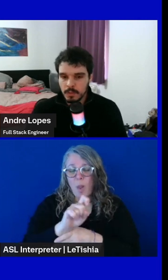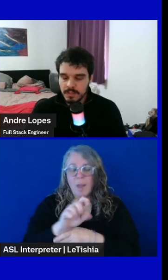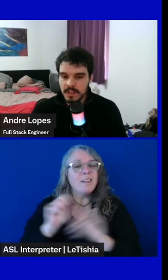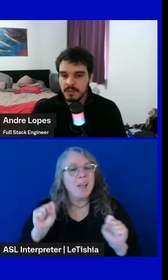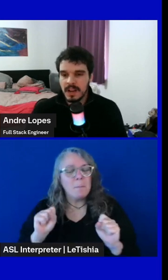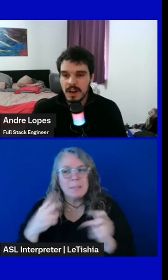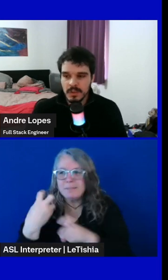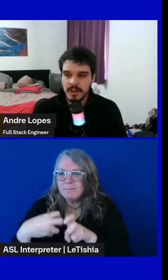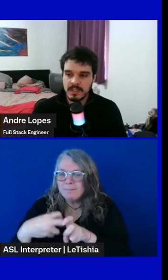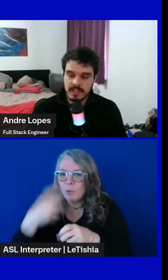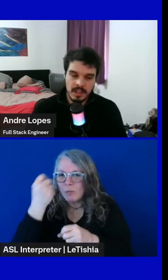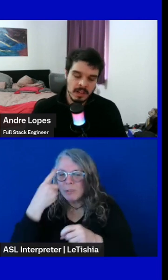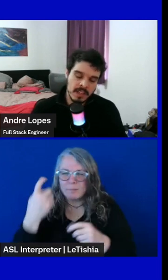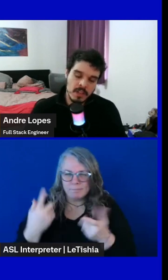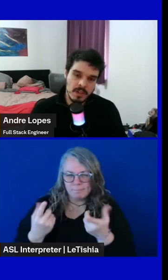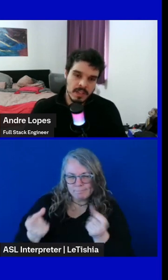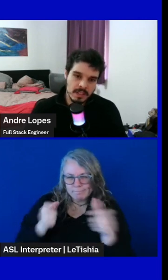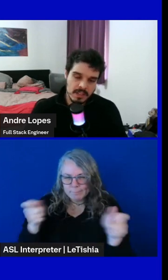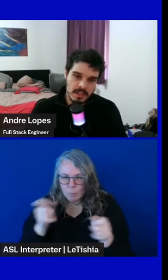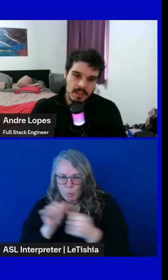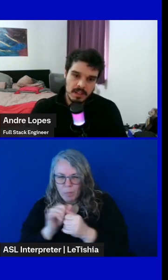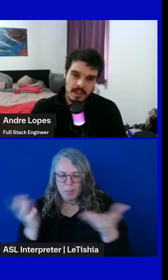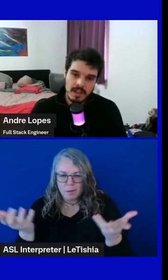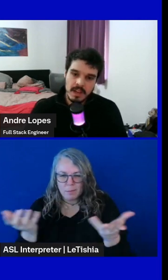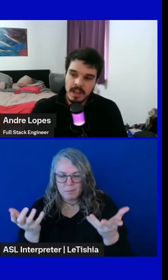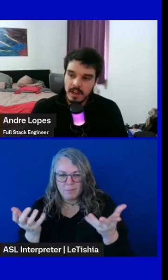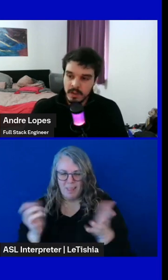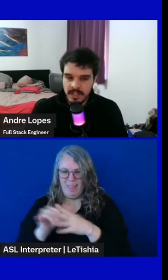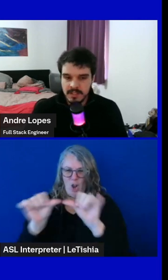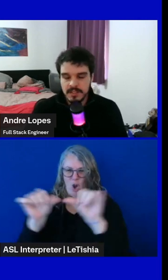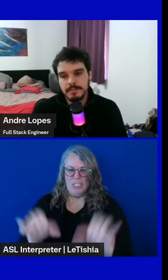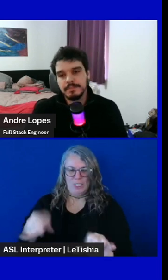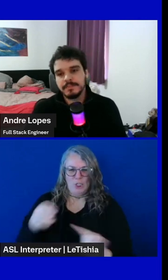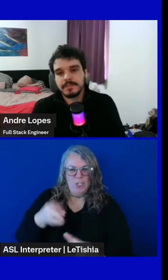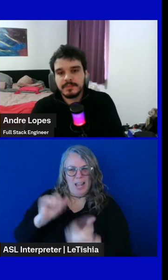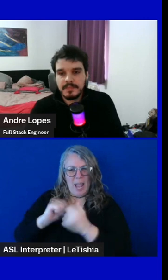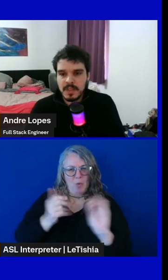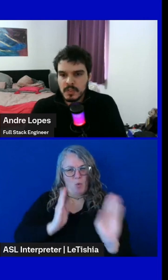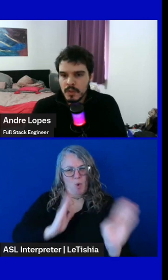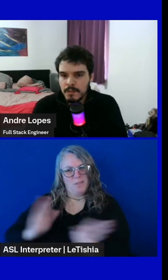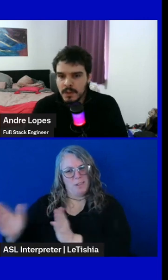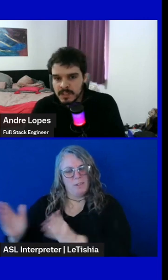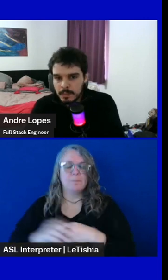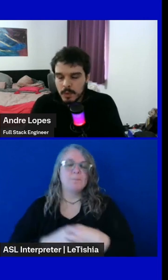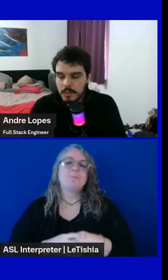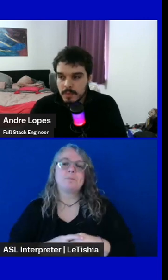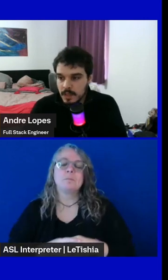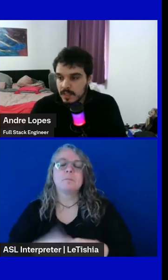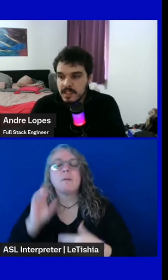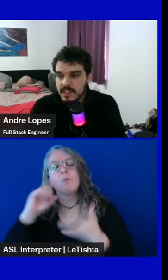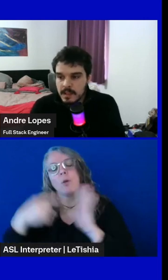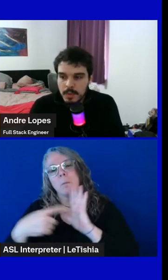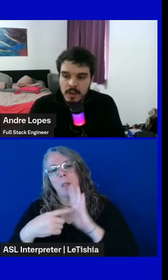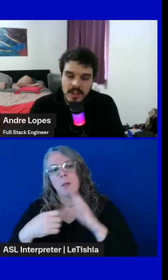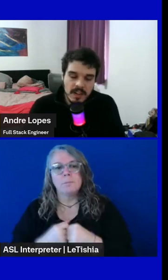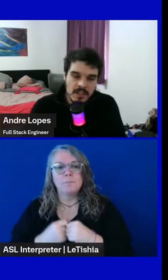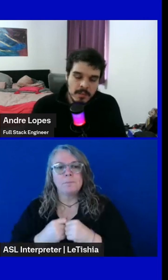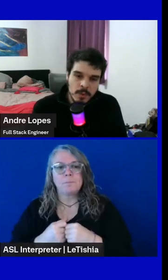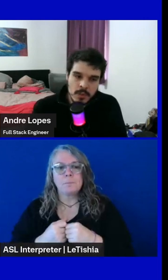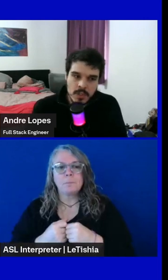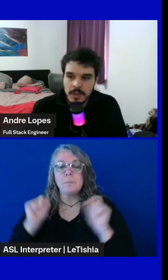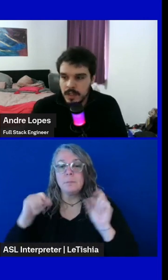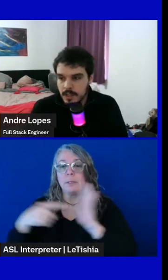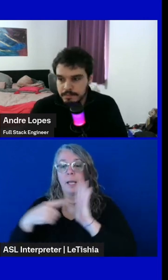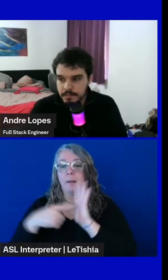you're dealing with and how your architecture is organized. So for example, this is an example of a